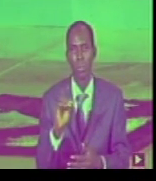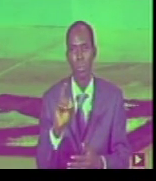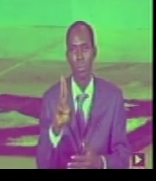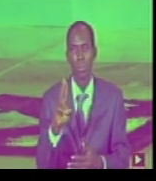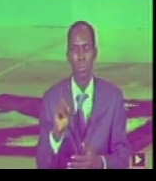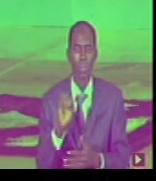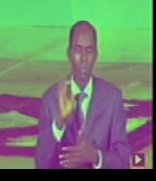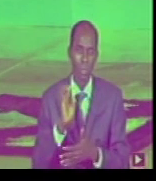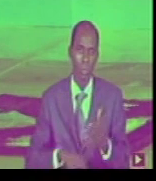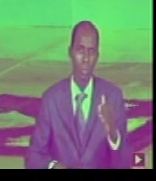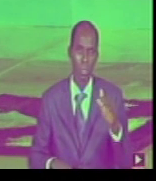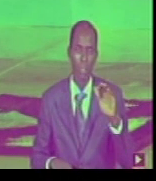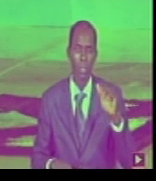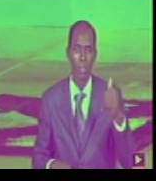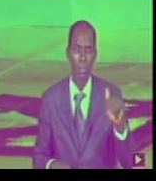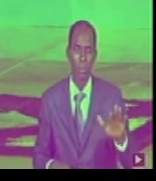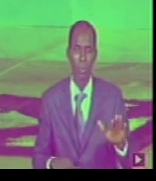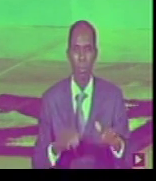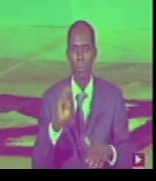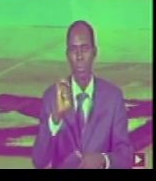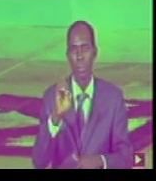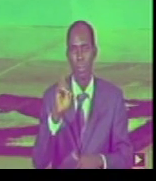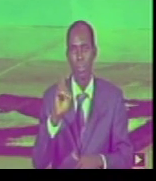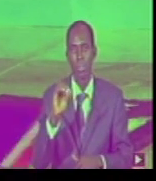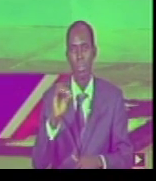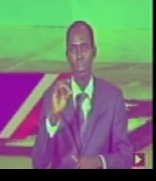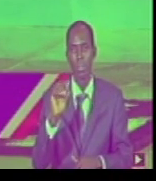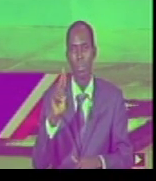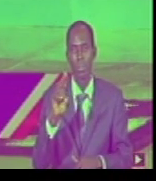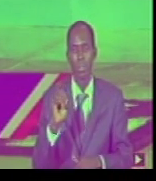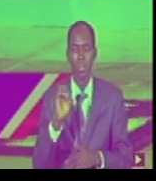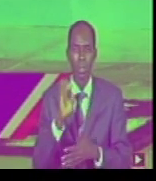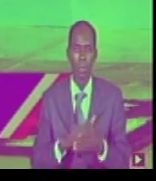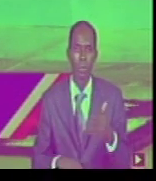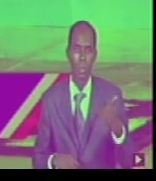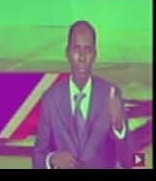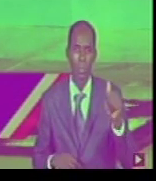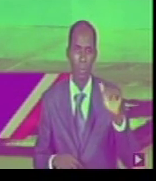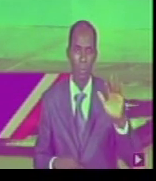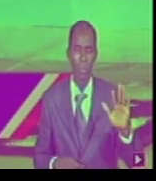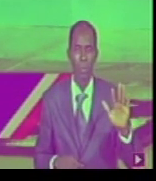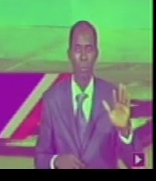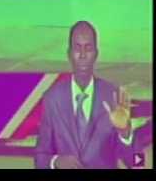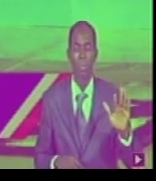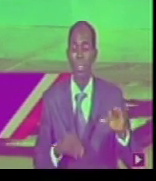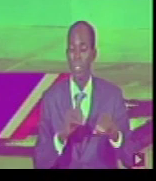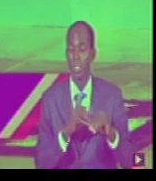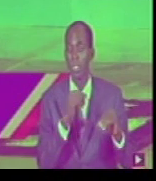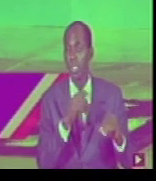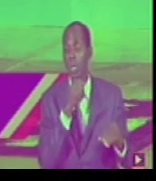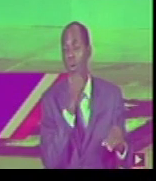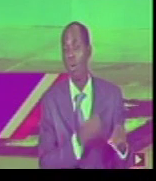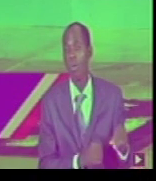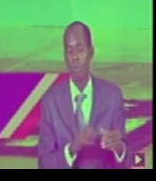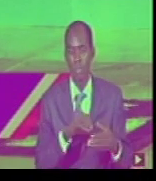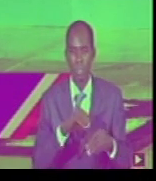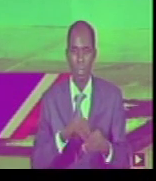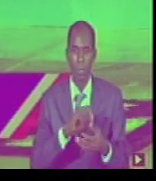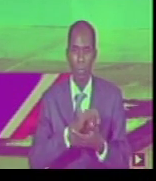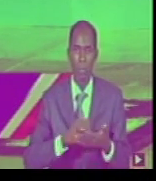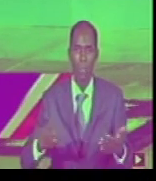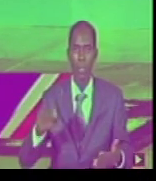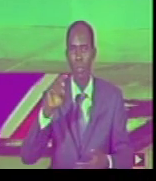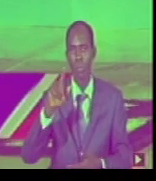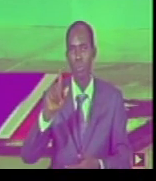15. Exodus chapter 15 in the old. Verse 26.